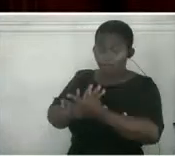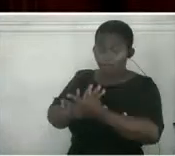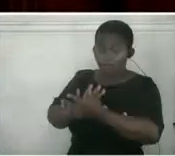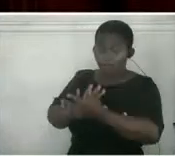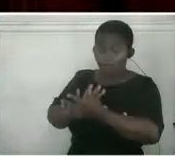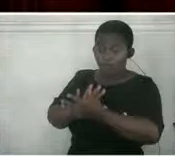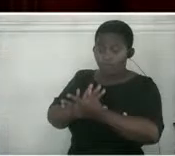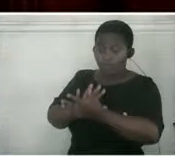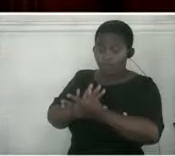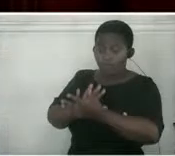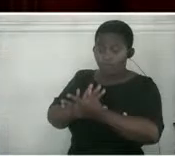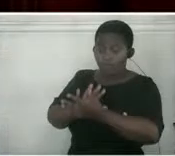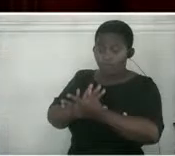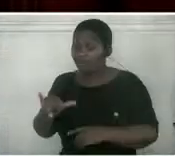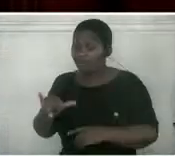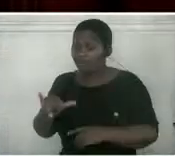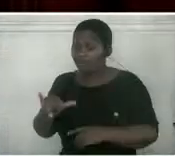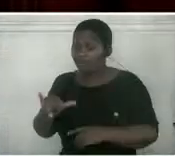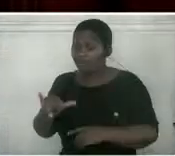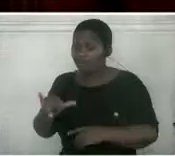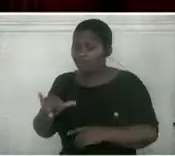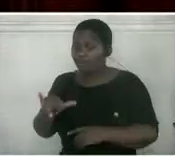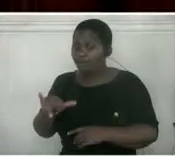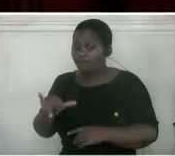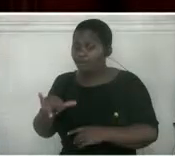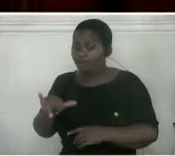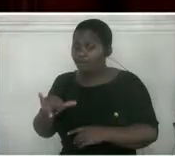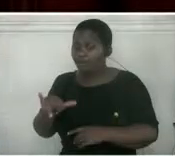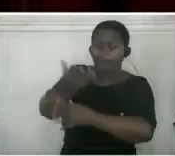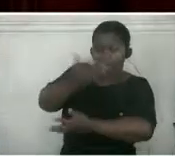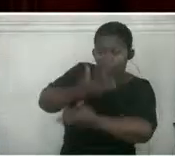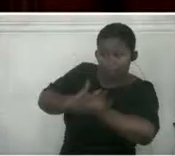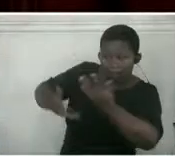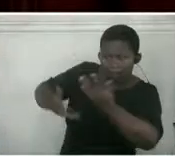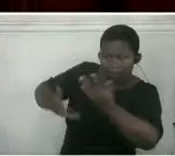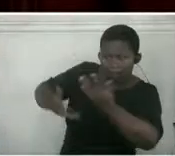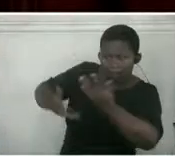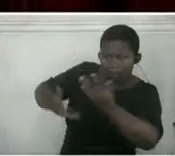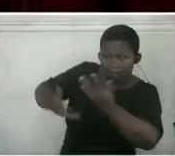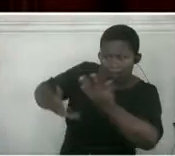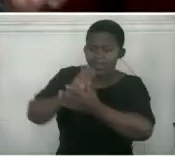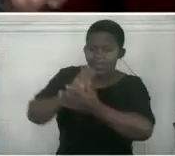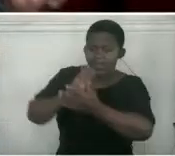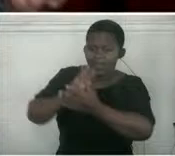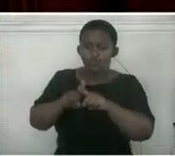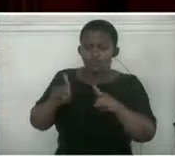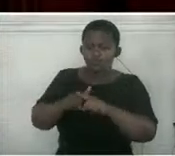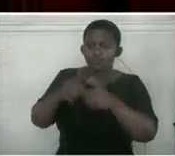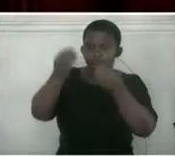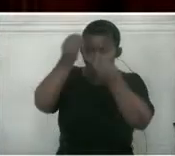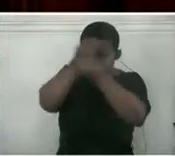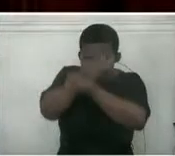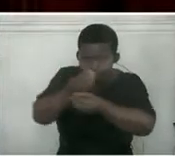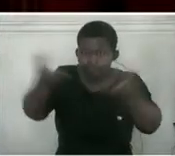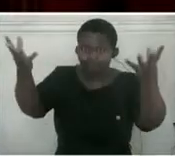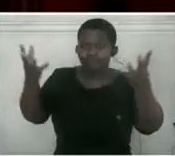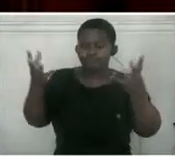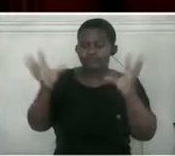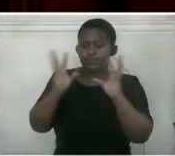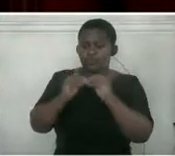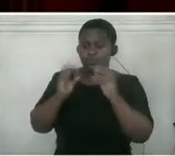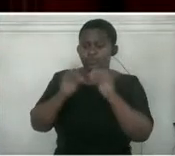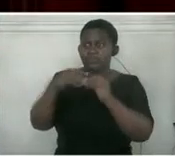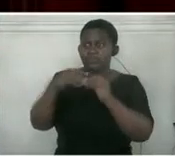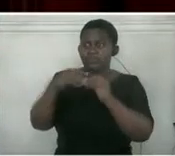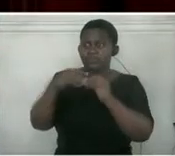have held a preliminary engagement with the Minister and Transnet to the meeting on next